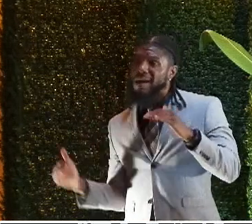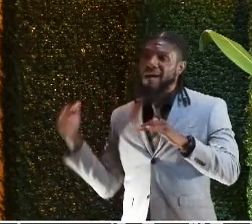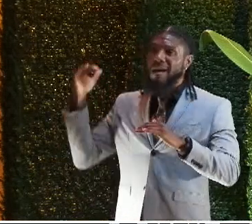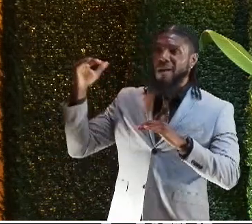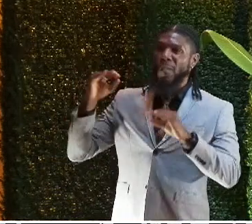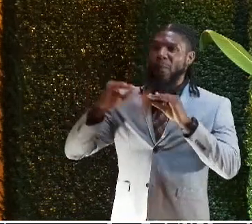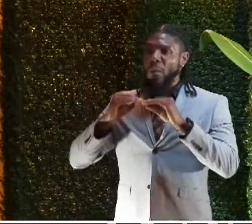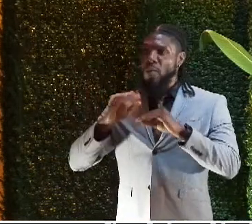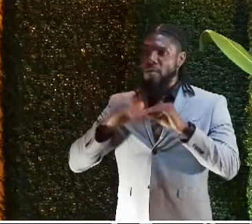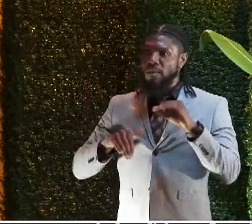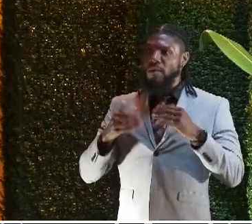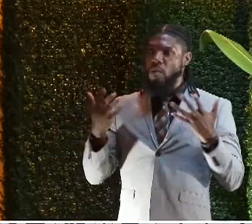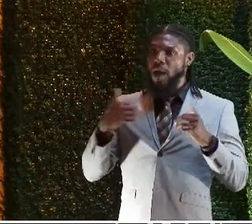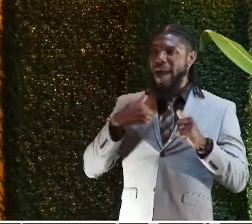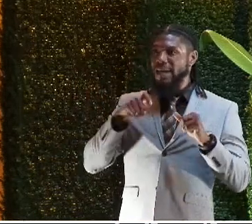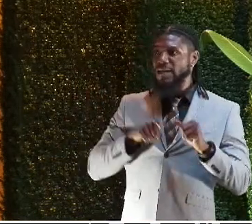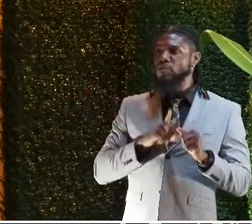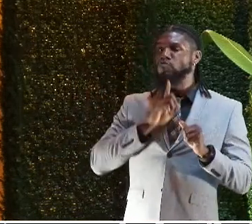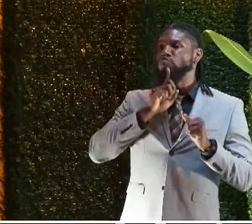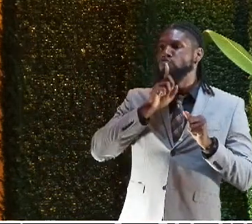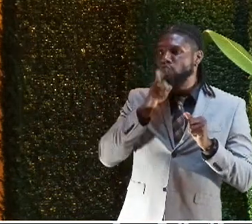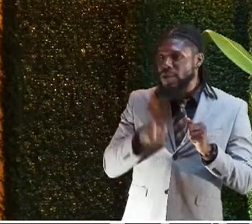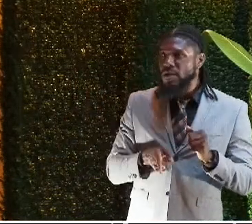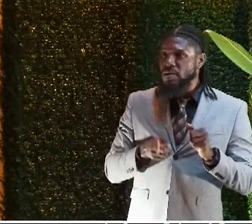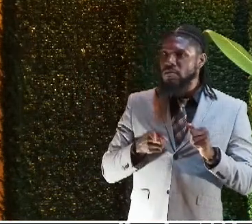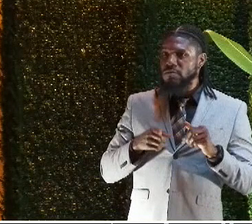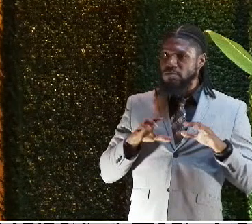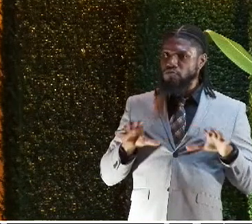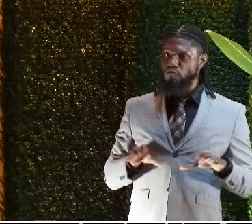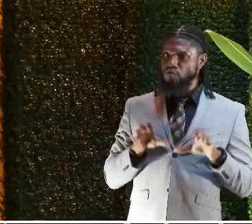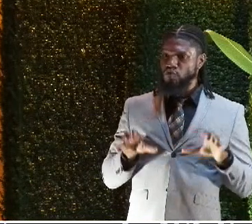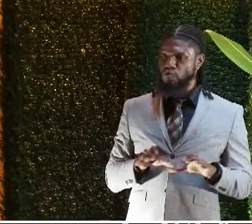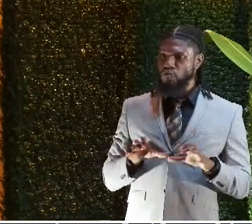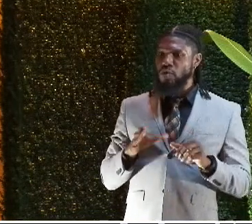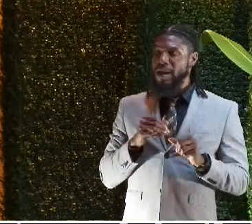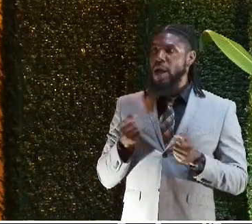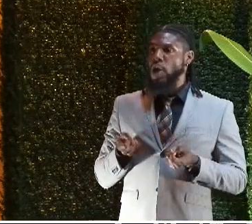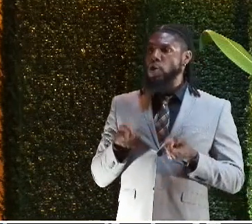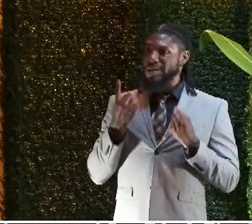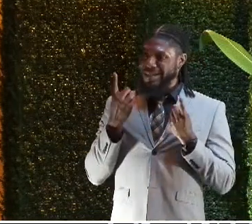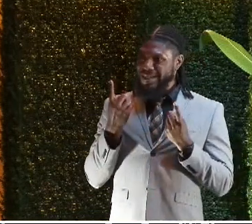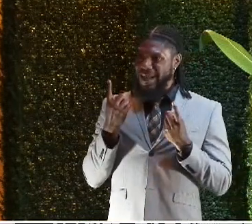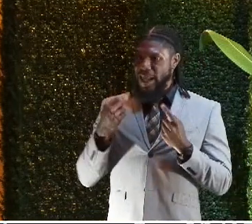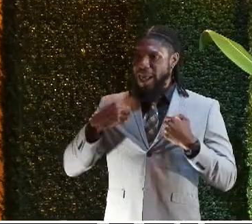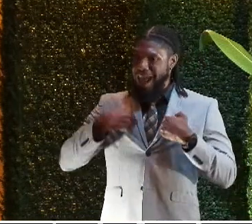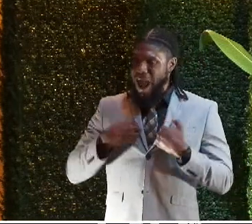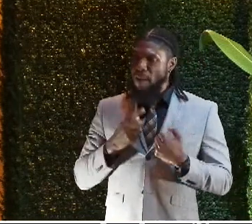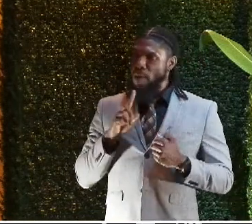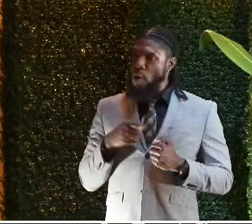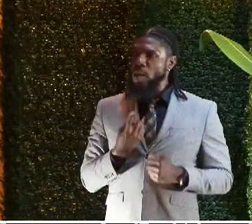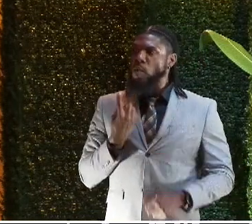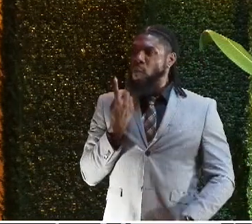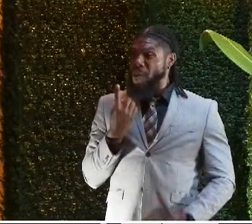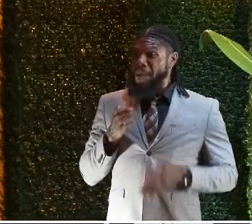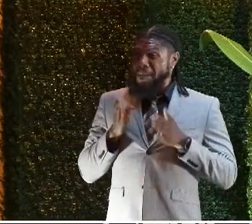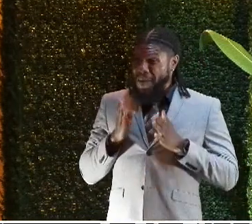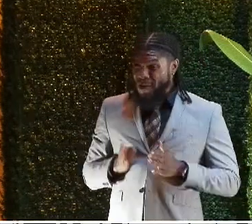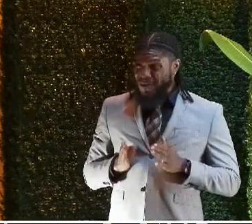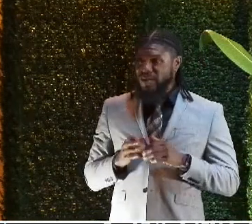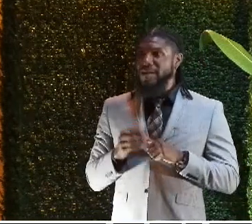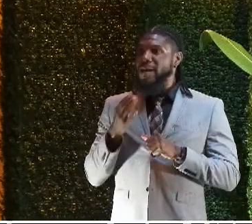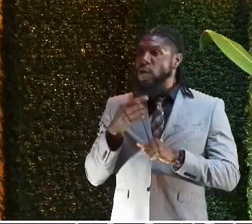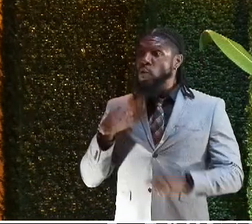I need to be real about. And understand I'm one person. And when you are in